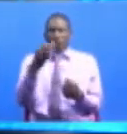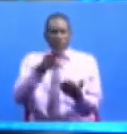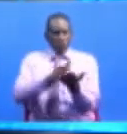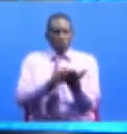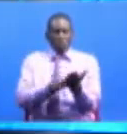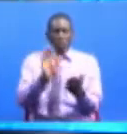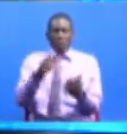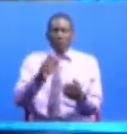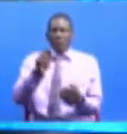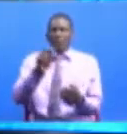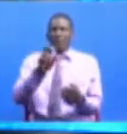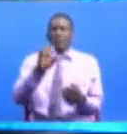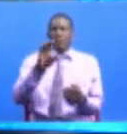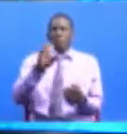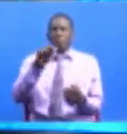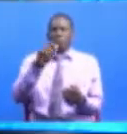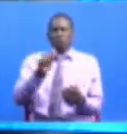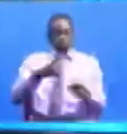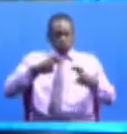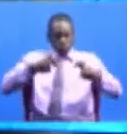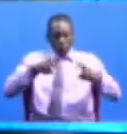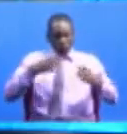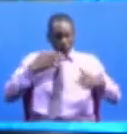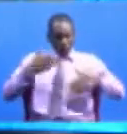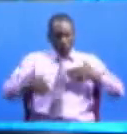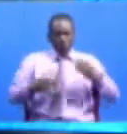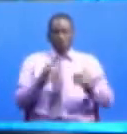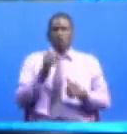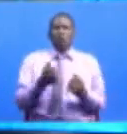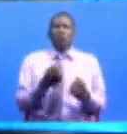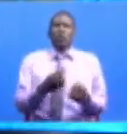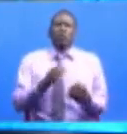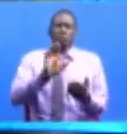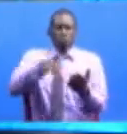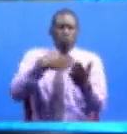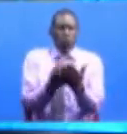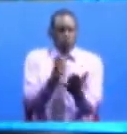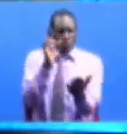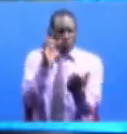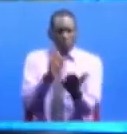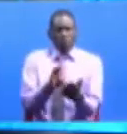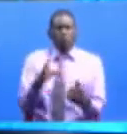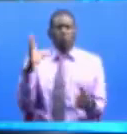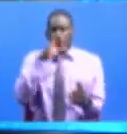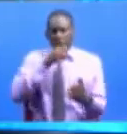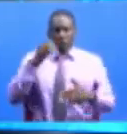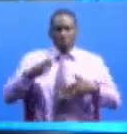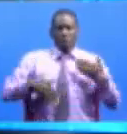tribunal probing his conduct, which called for his removal for gross misconduct.